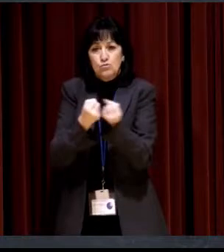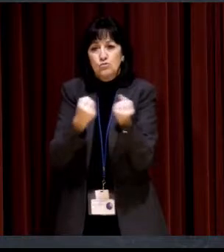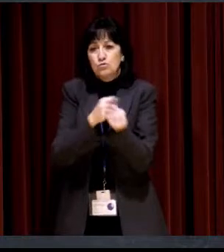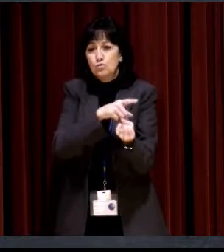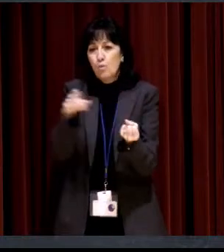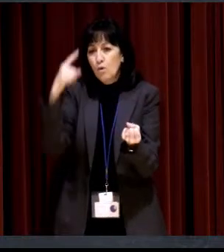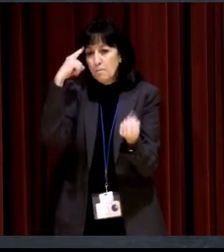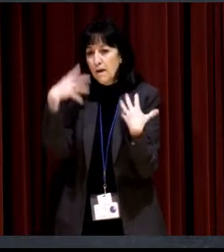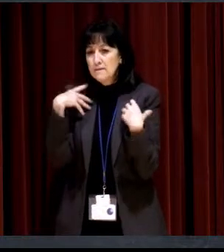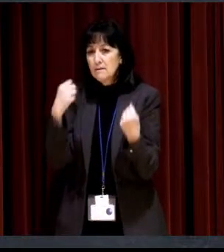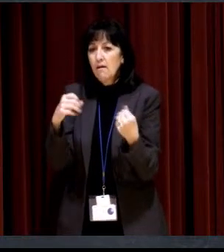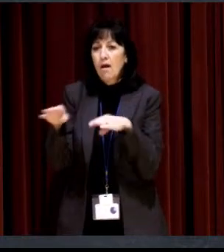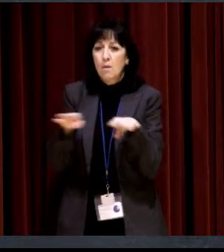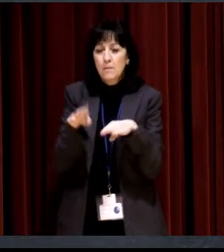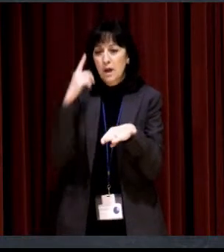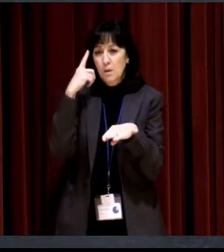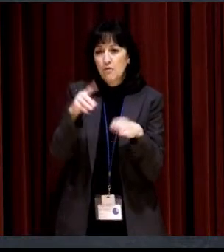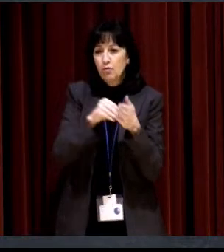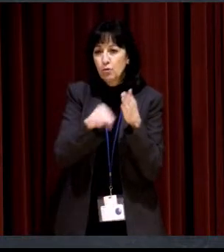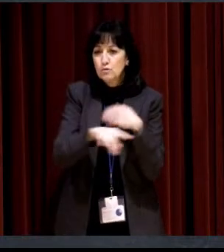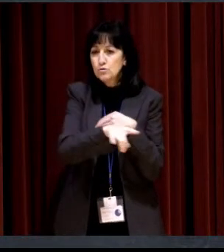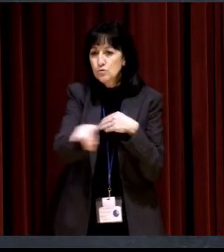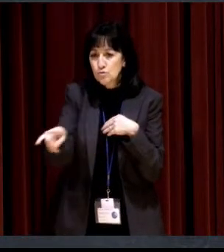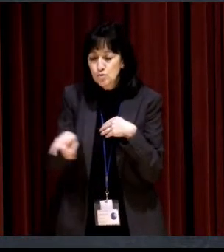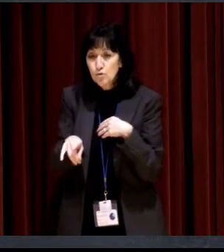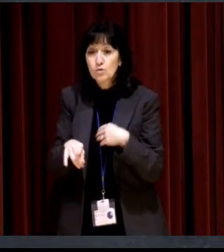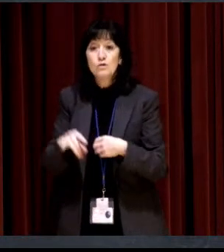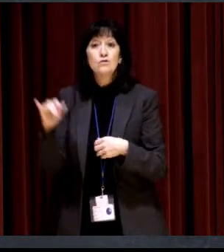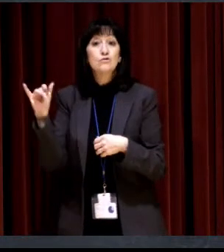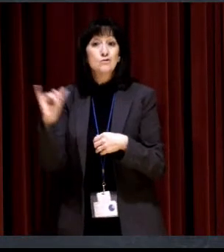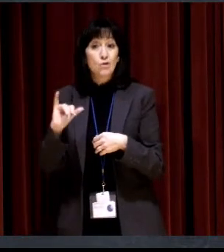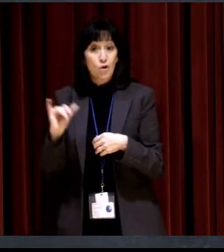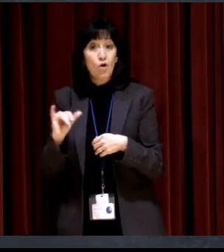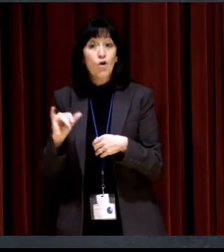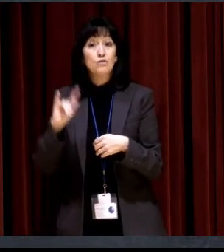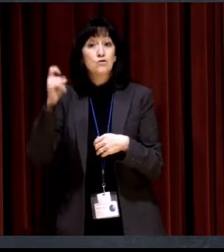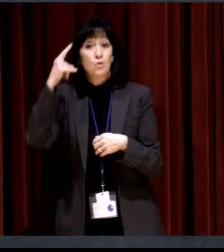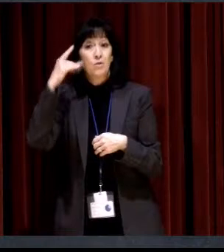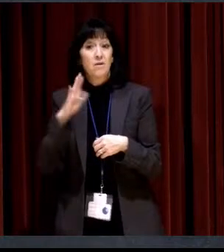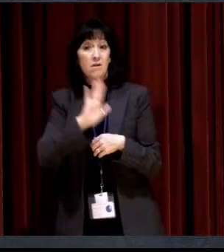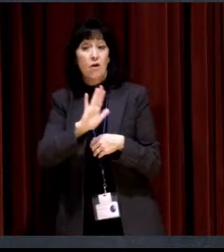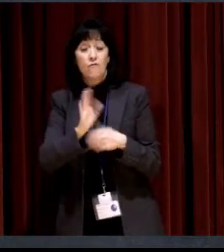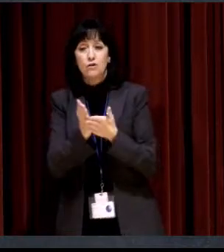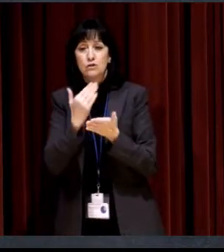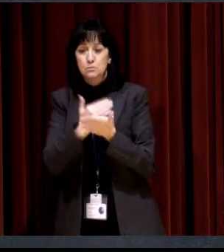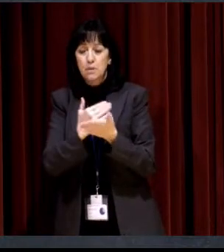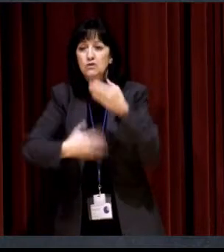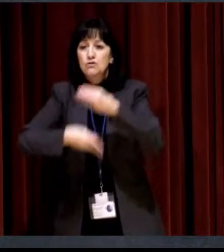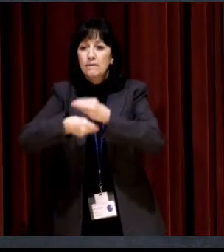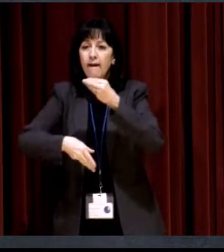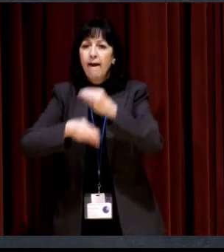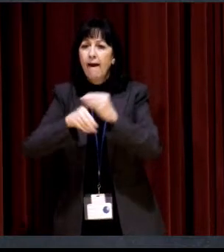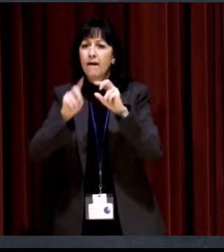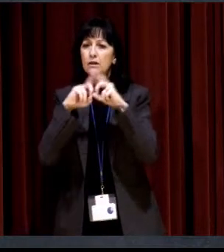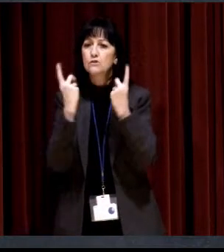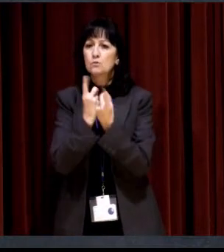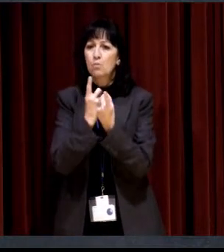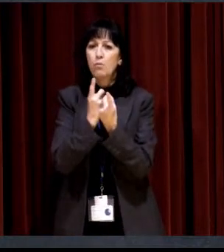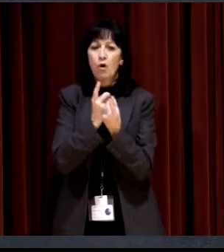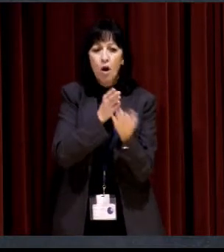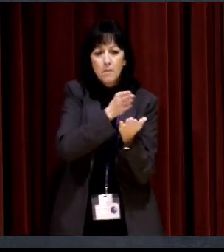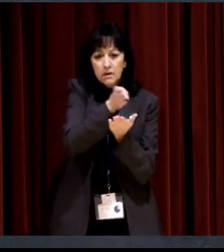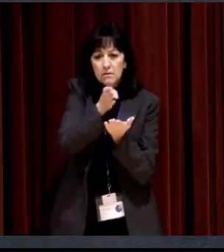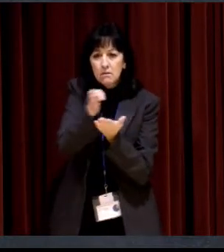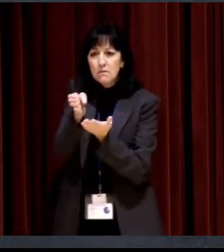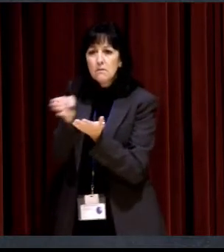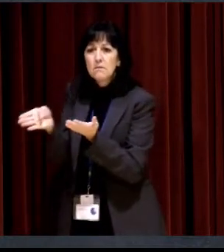staff. And then additionally, as part of the governor's recommended budget, adding additional funding for a lot of these things. And again, want to work with folks on the ground to